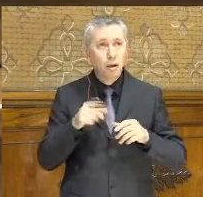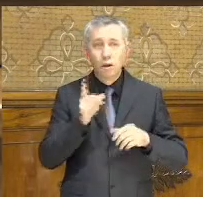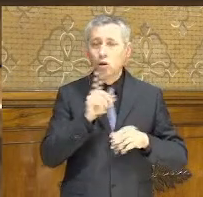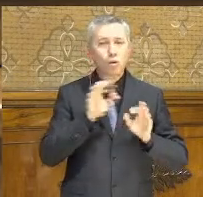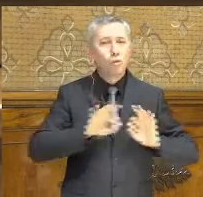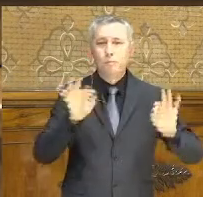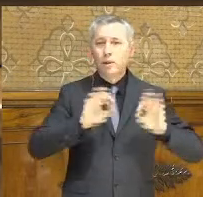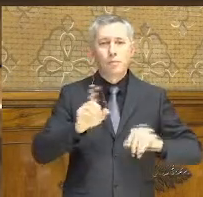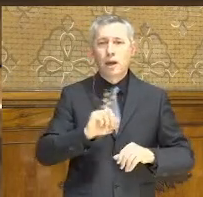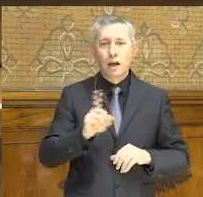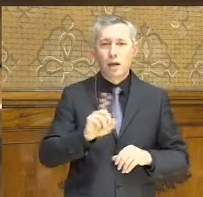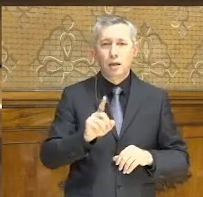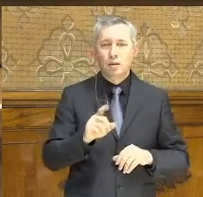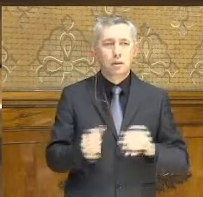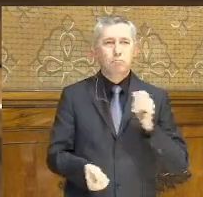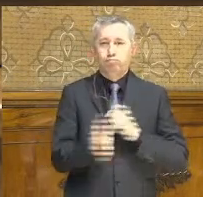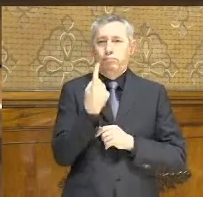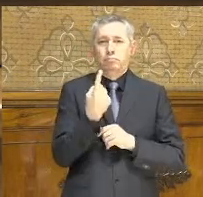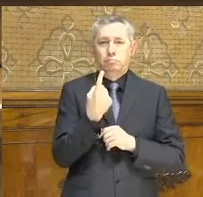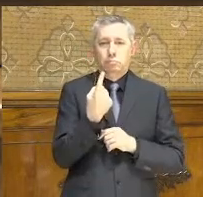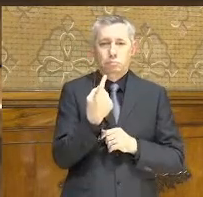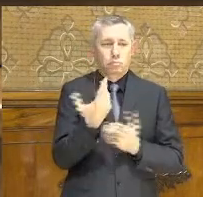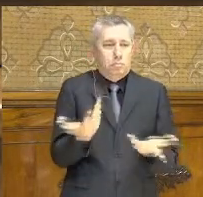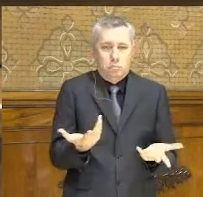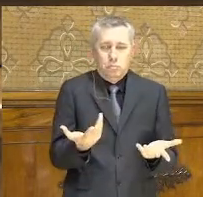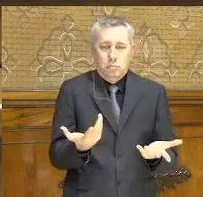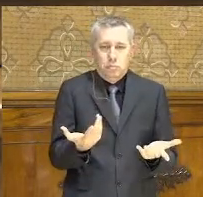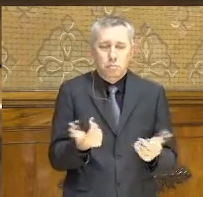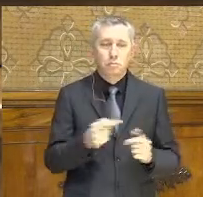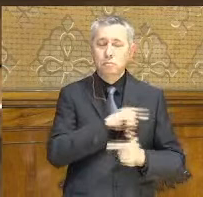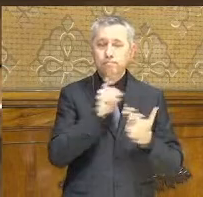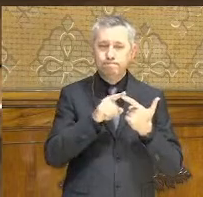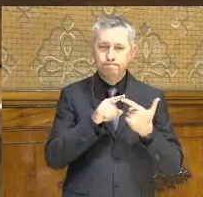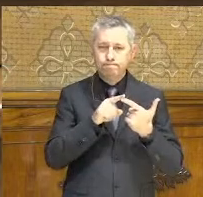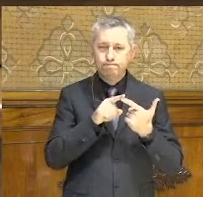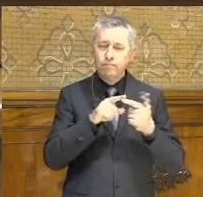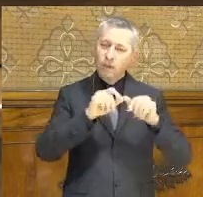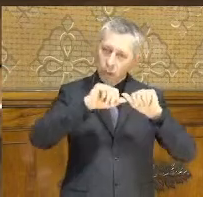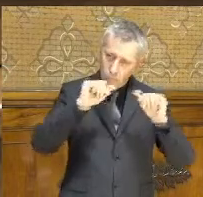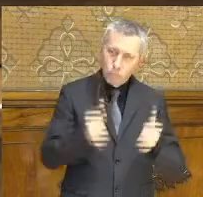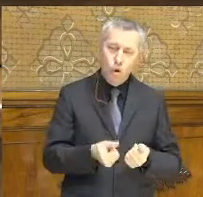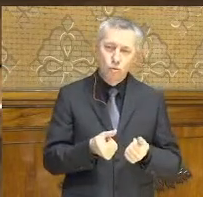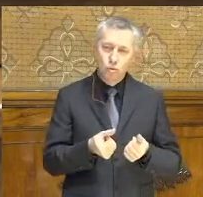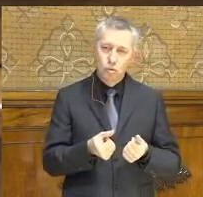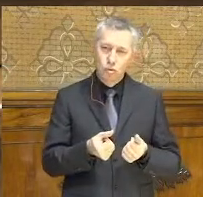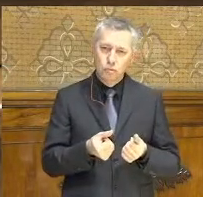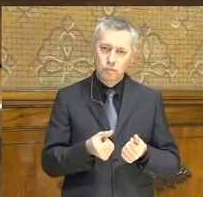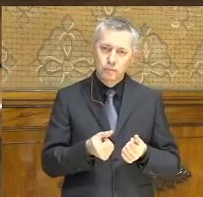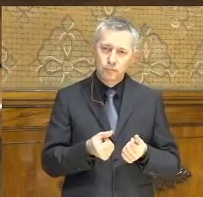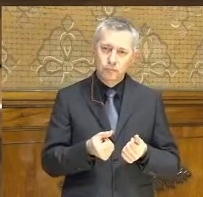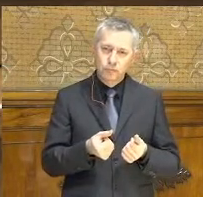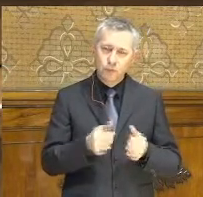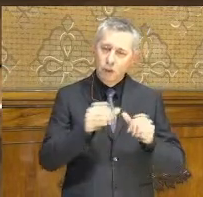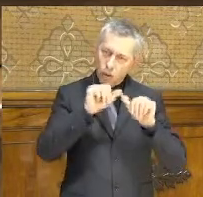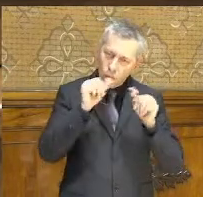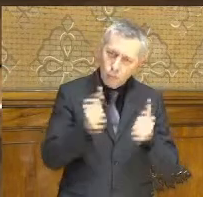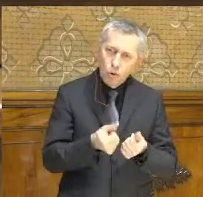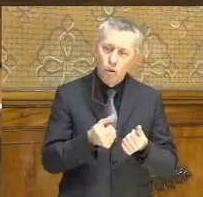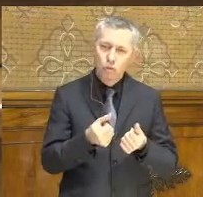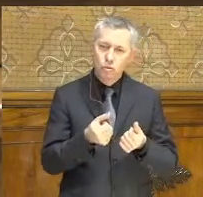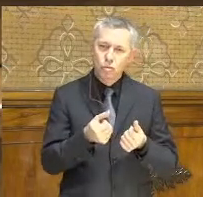the event, and two was the way in which time is being used now